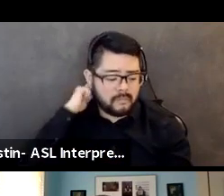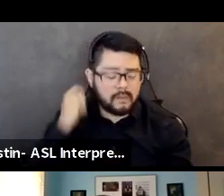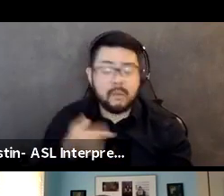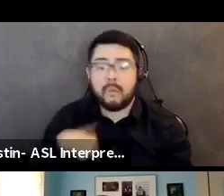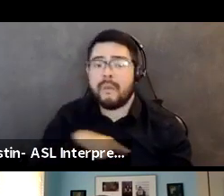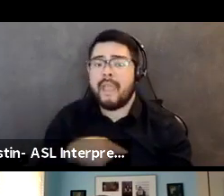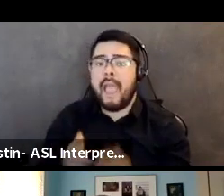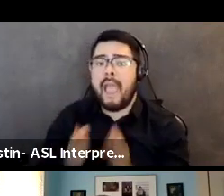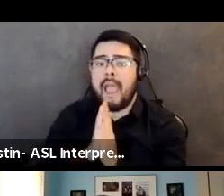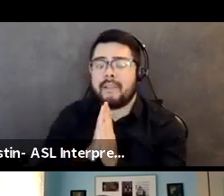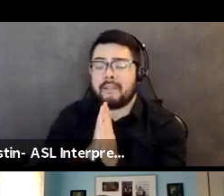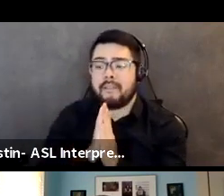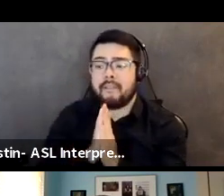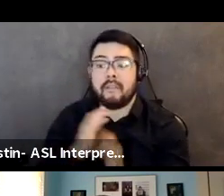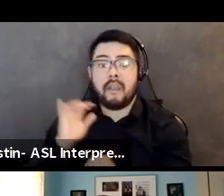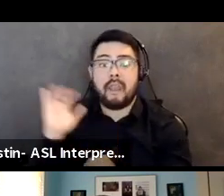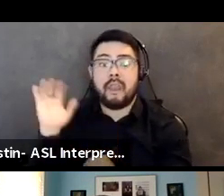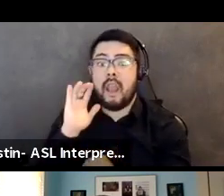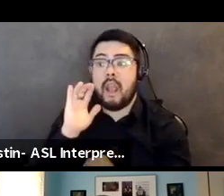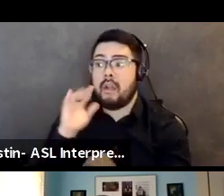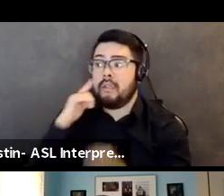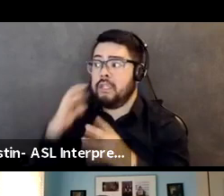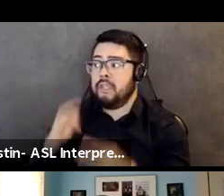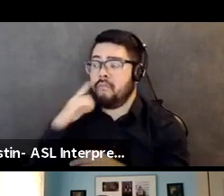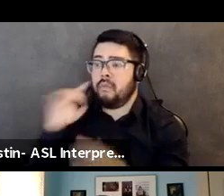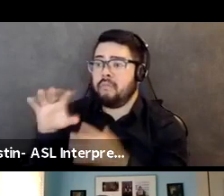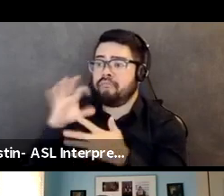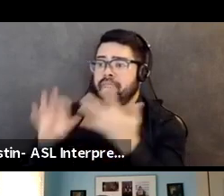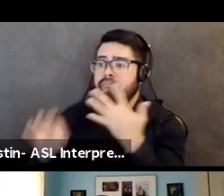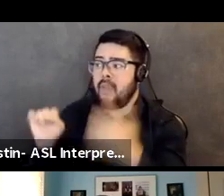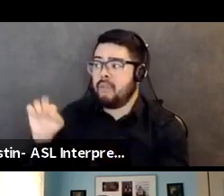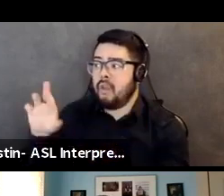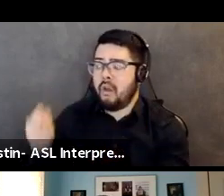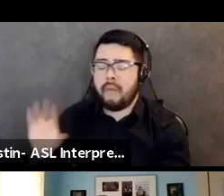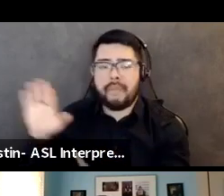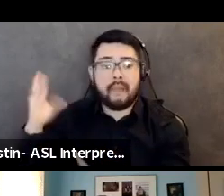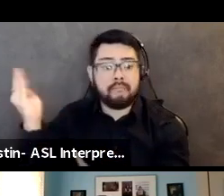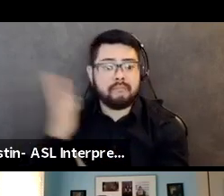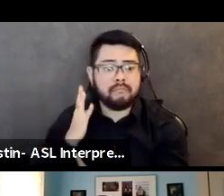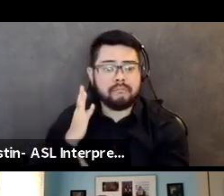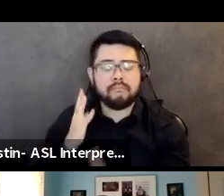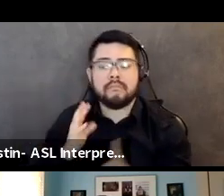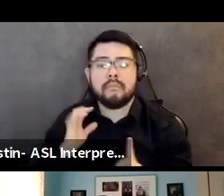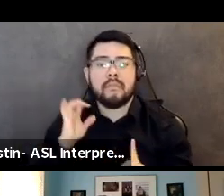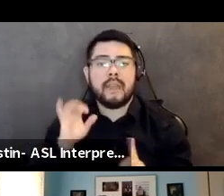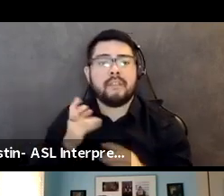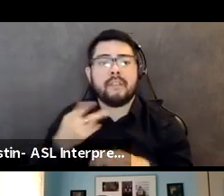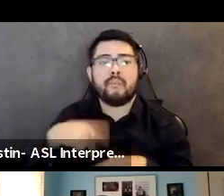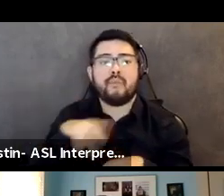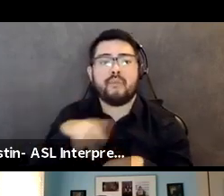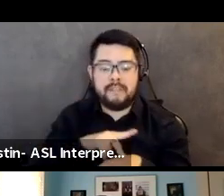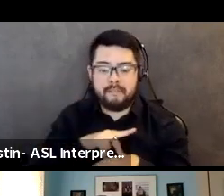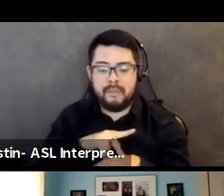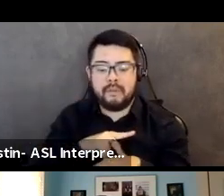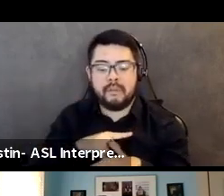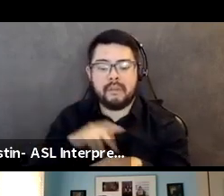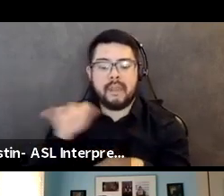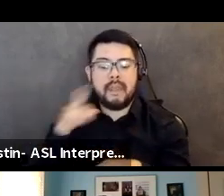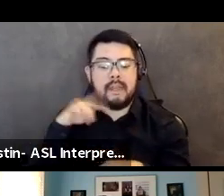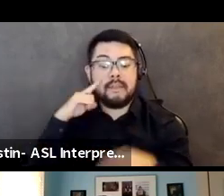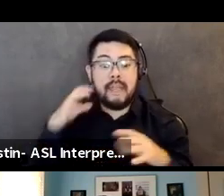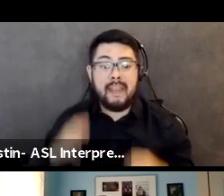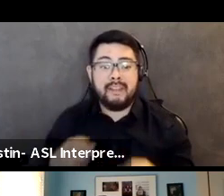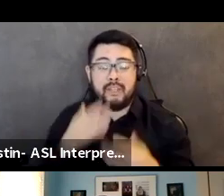guidance was there for selection of the sros and the answer we got is it's if the principal feels that the sro is a good